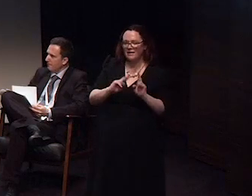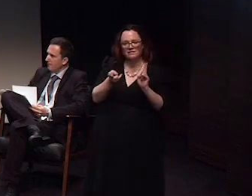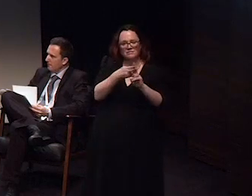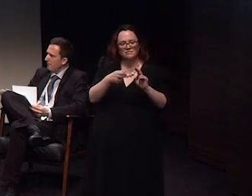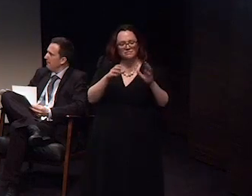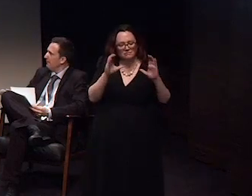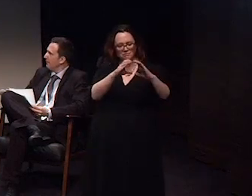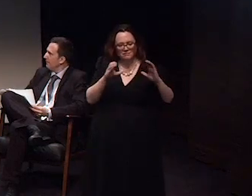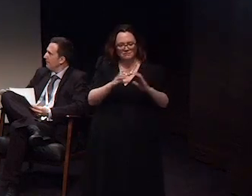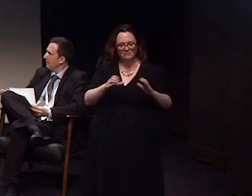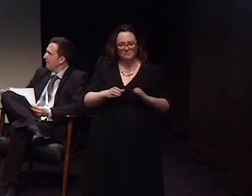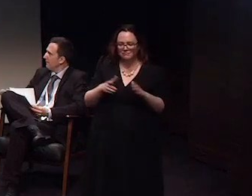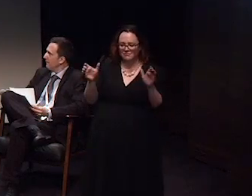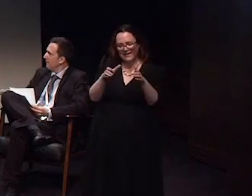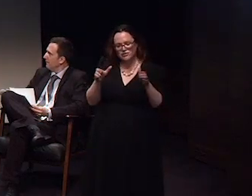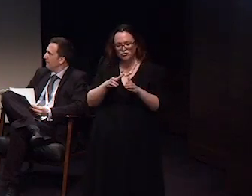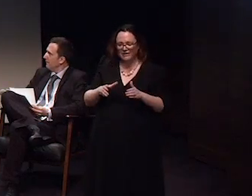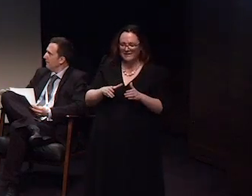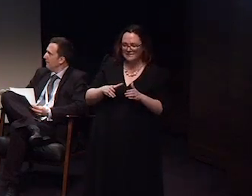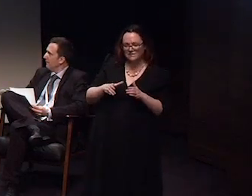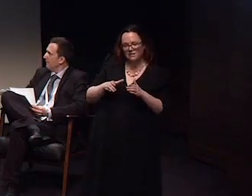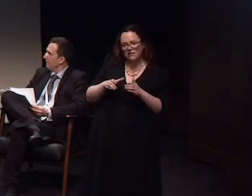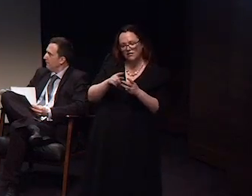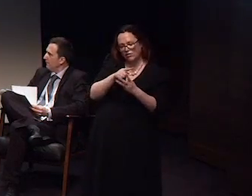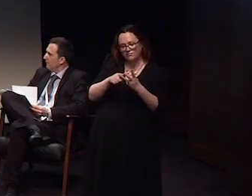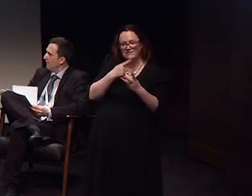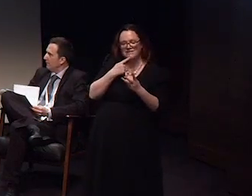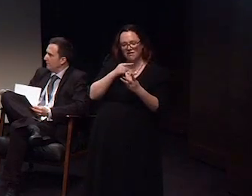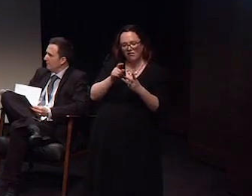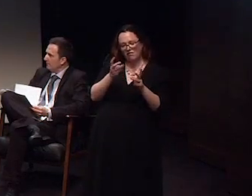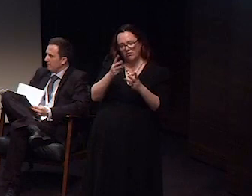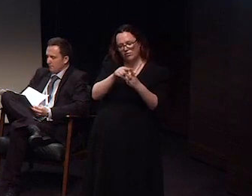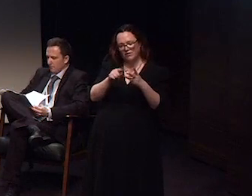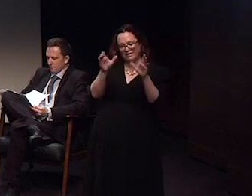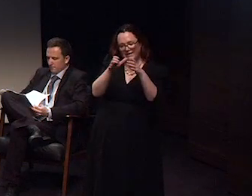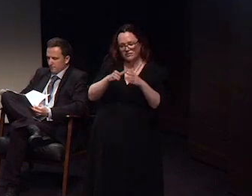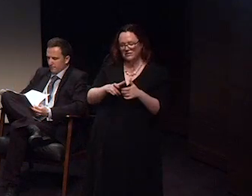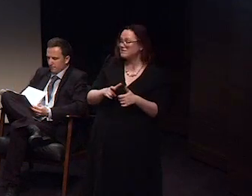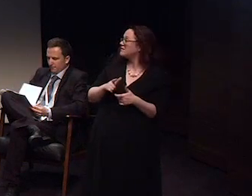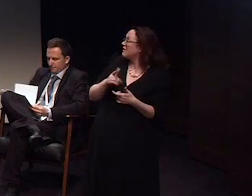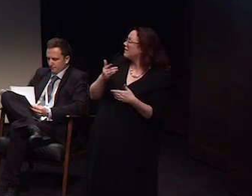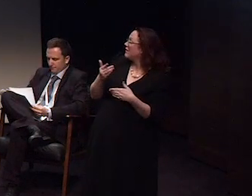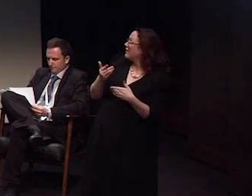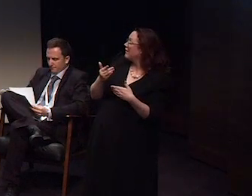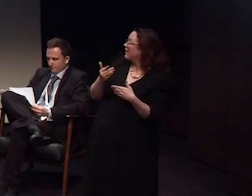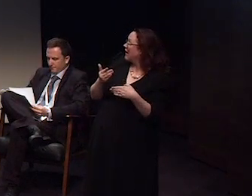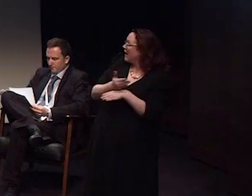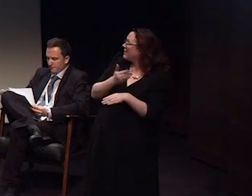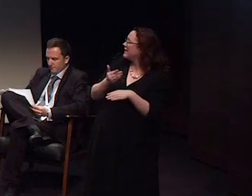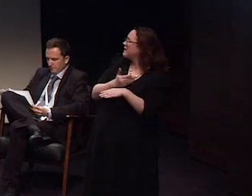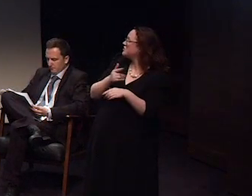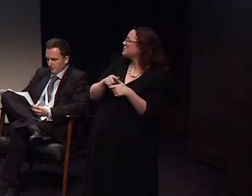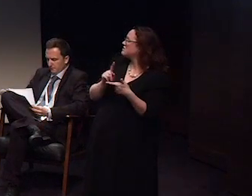categorization of observation and textual data into 3 categories: application, collaboration, and living